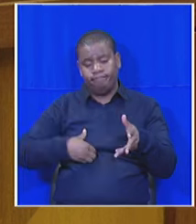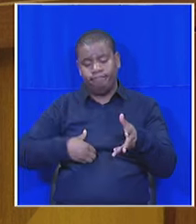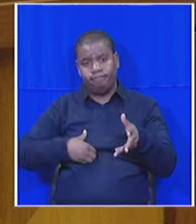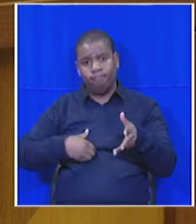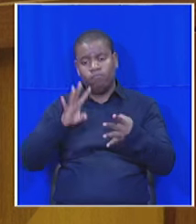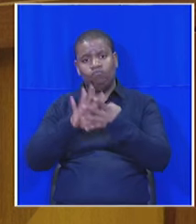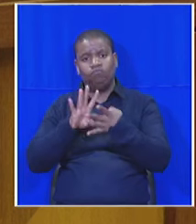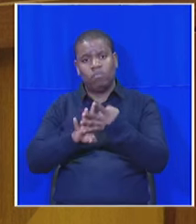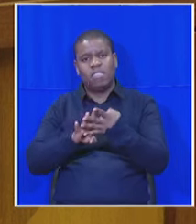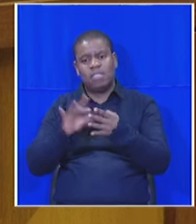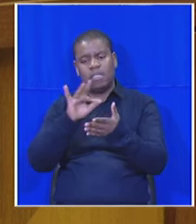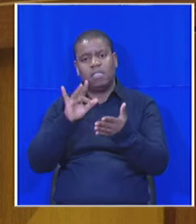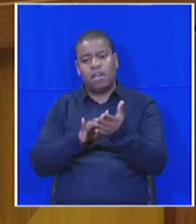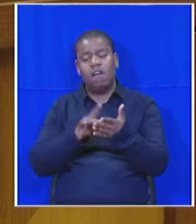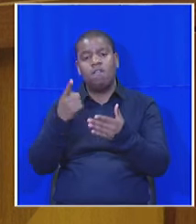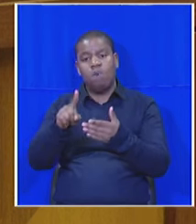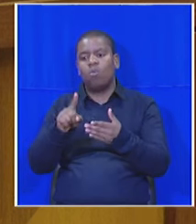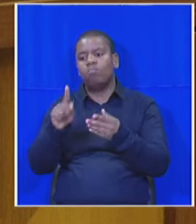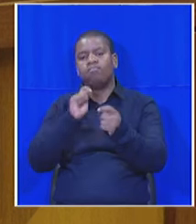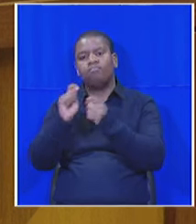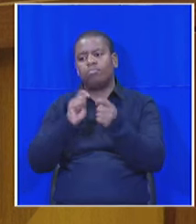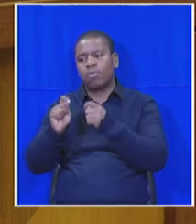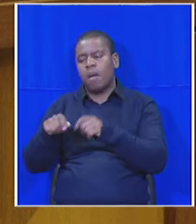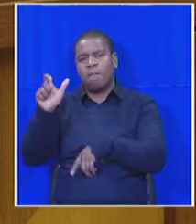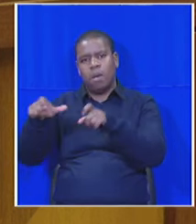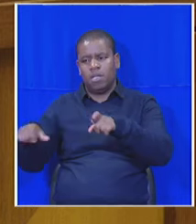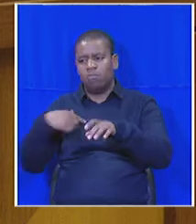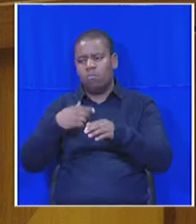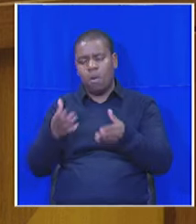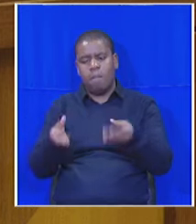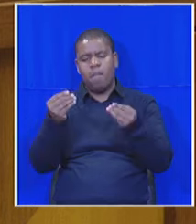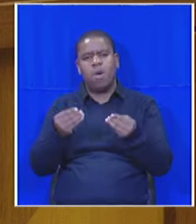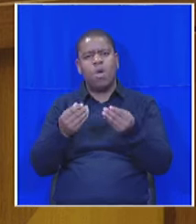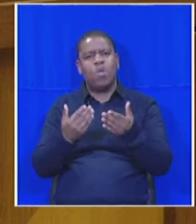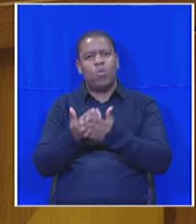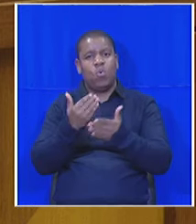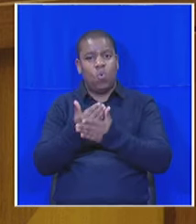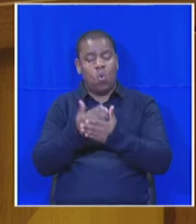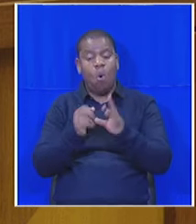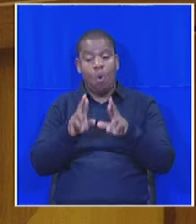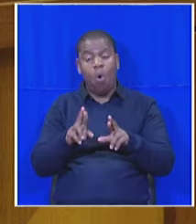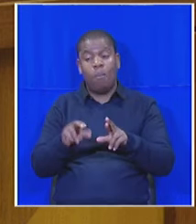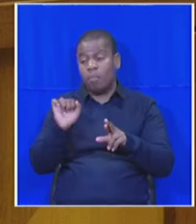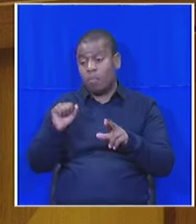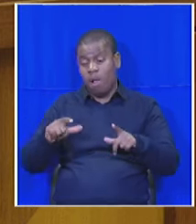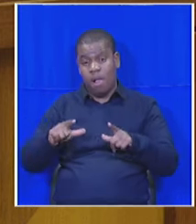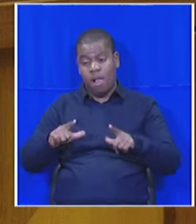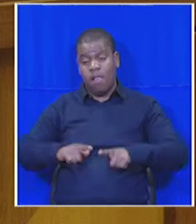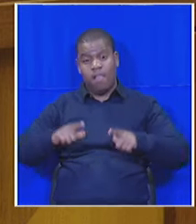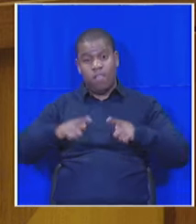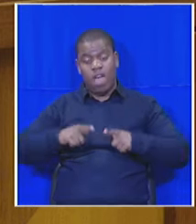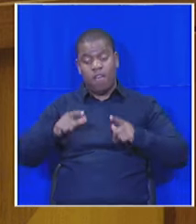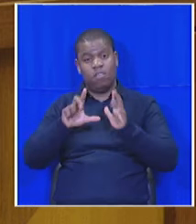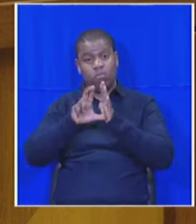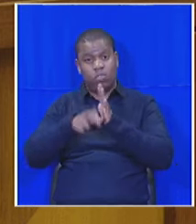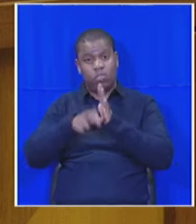of rehabilitation and offenders are given new hope and encouragement to adopt a lifestyle that will result in a second chance